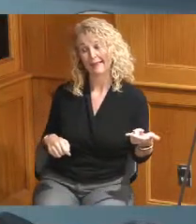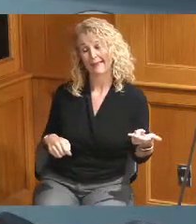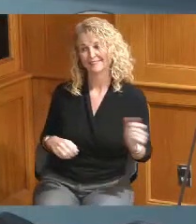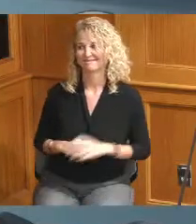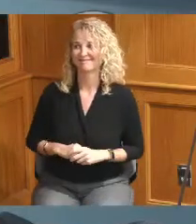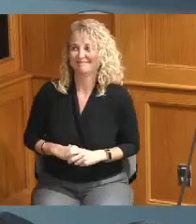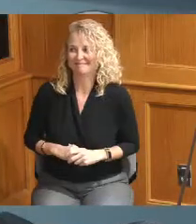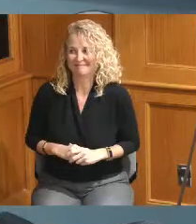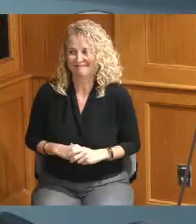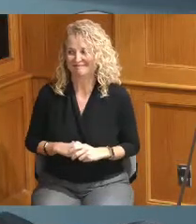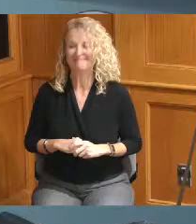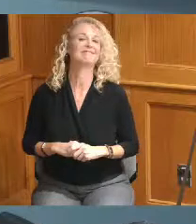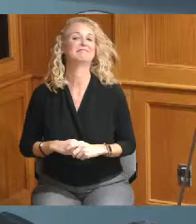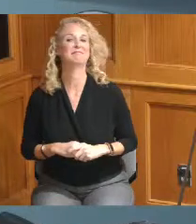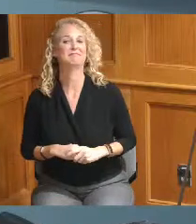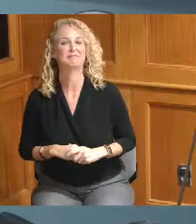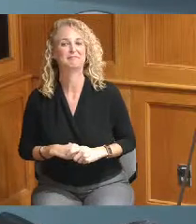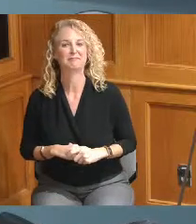Yeah.